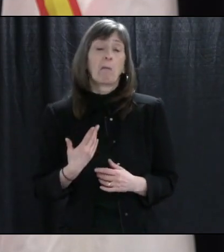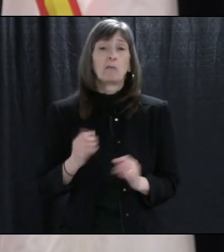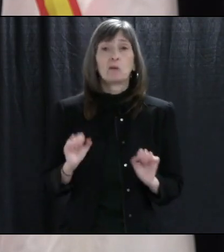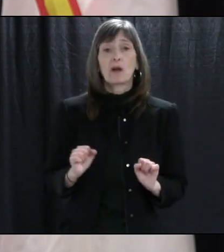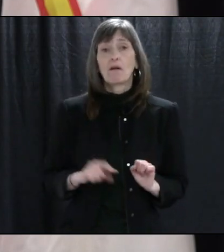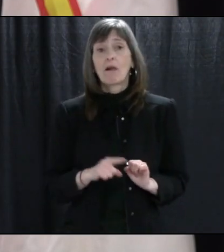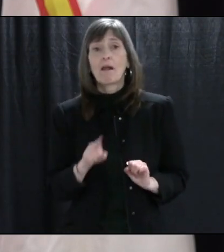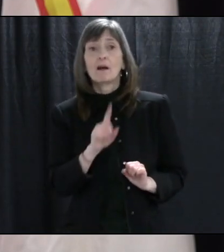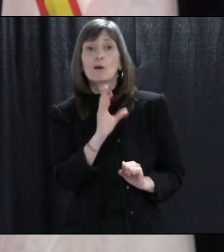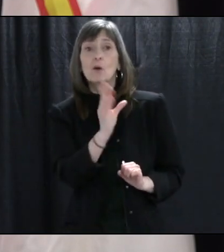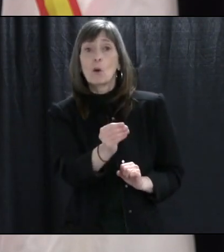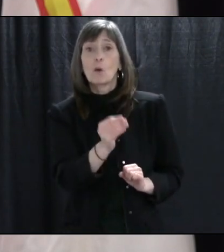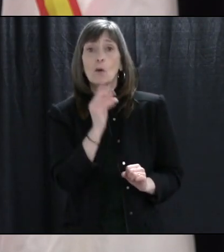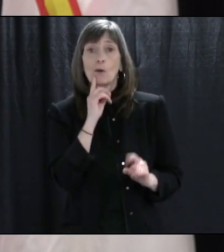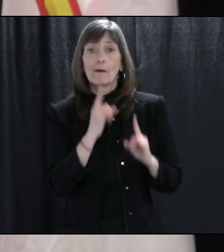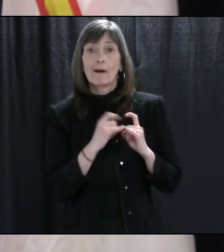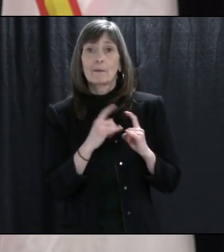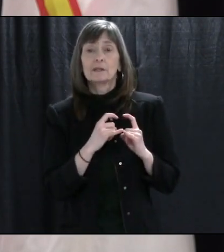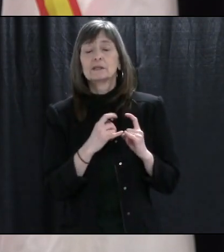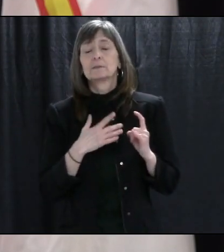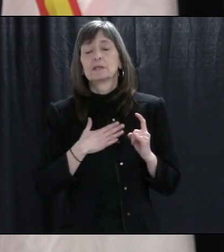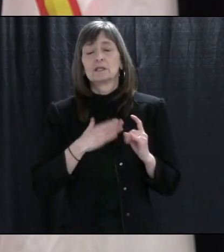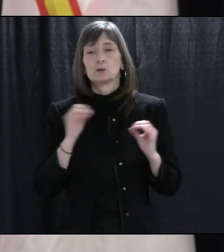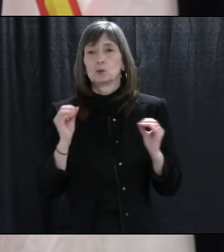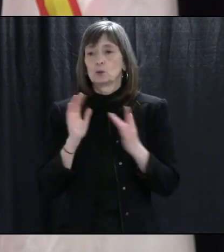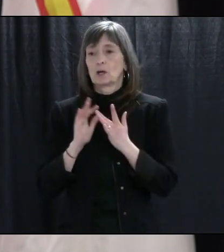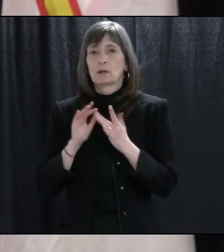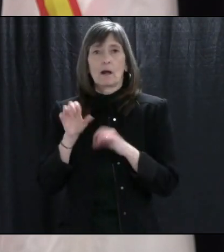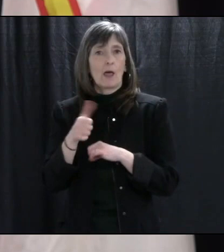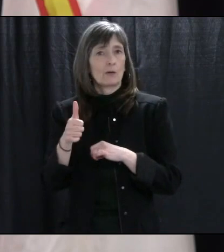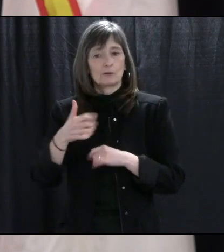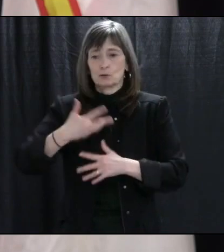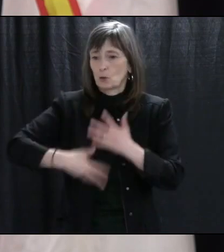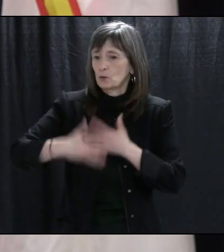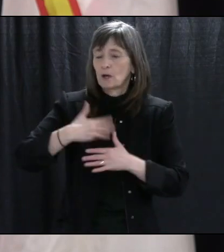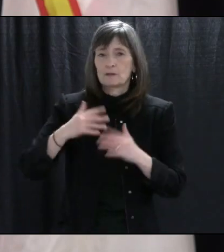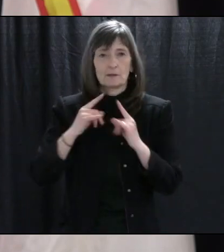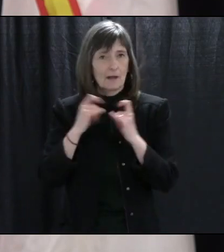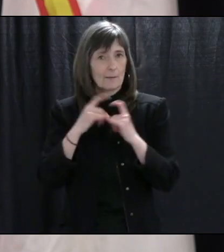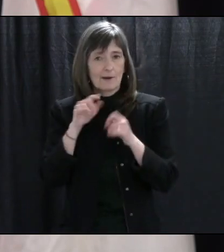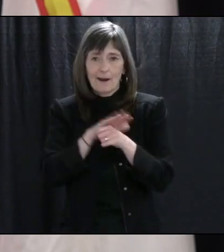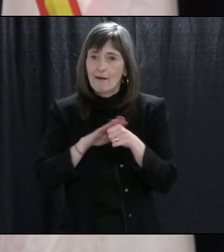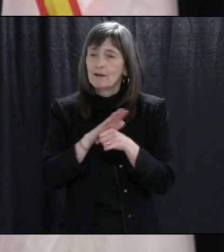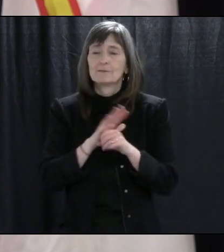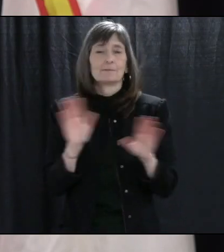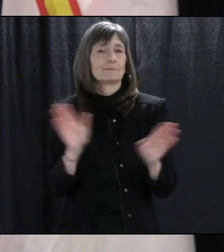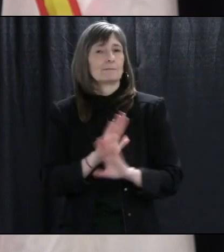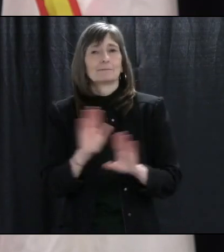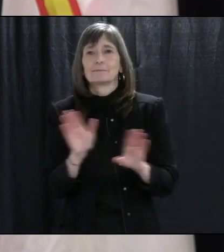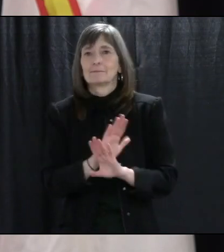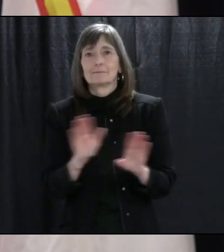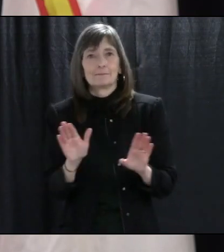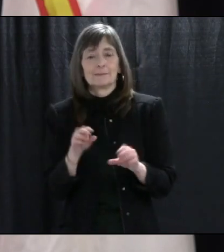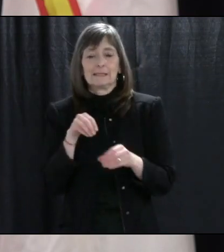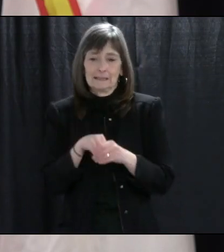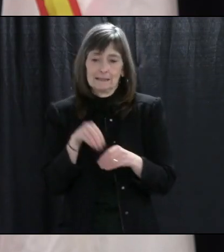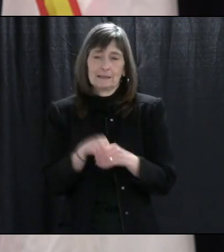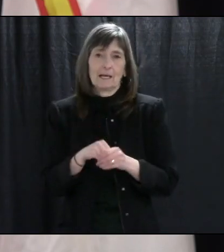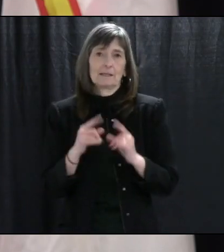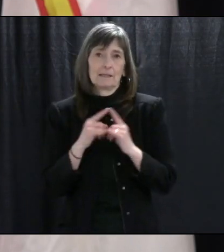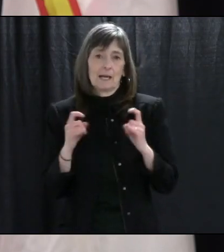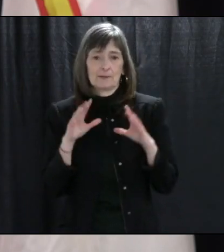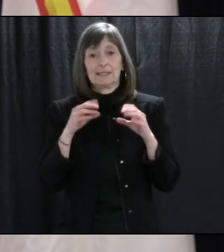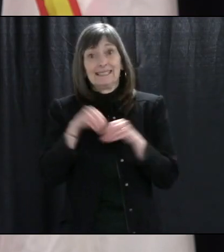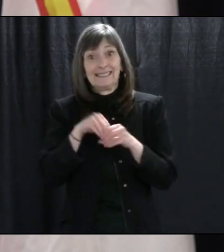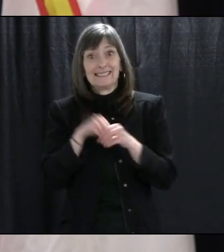they not have any contact with others as well. Make sure you stay inside, as the minister says so many times, stay inside your